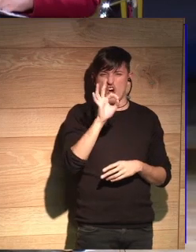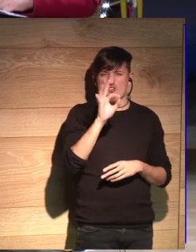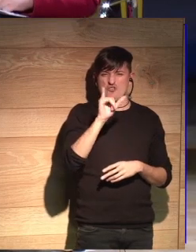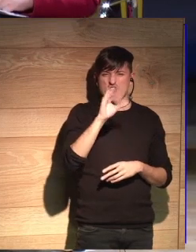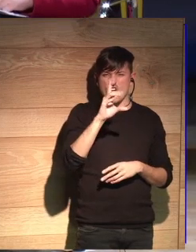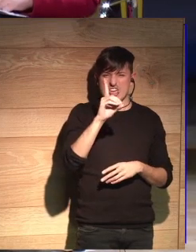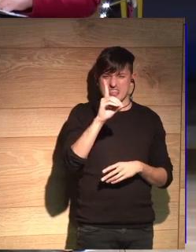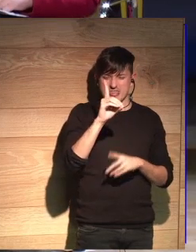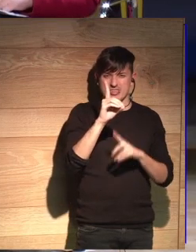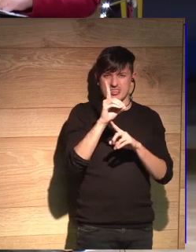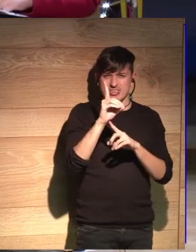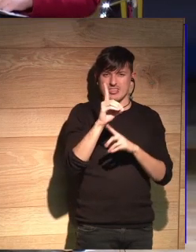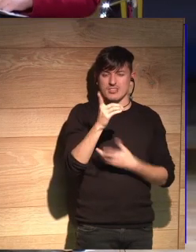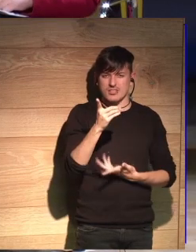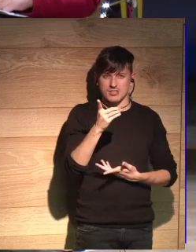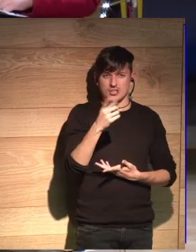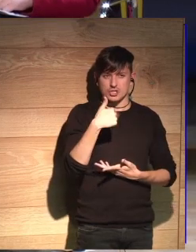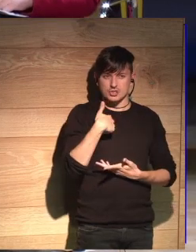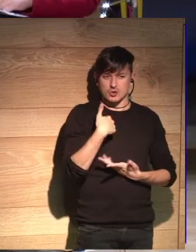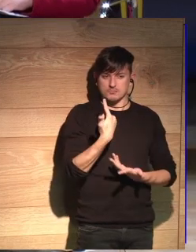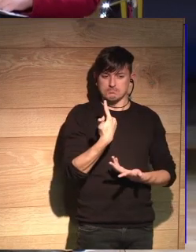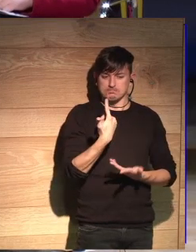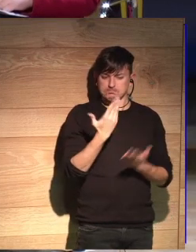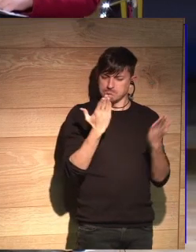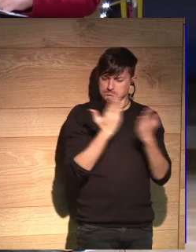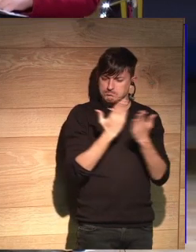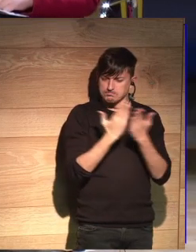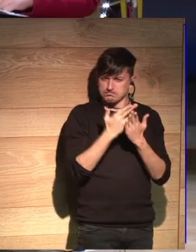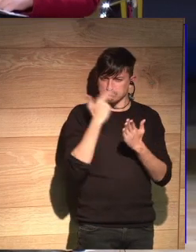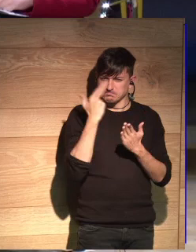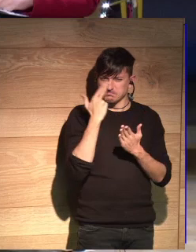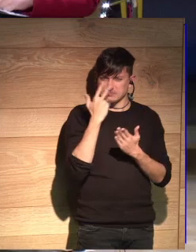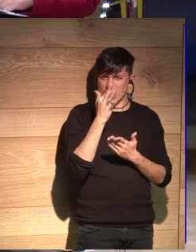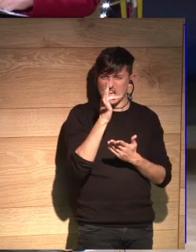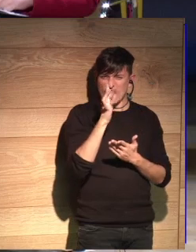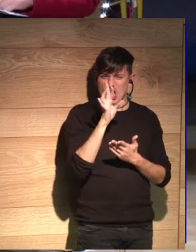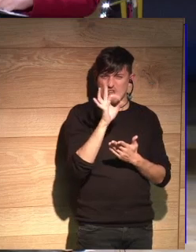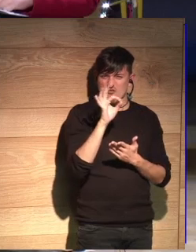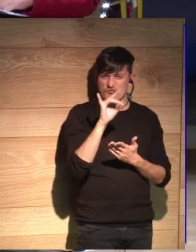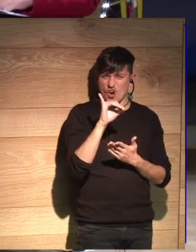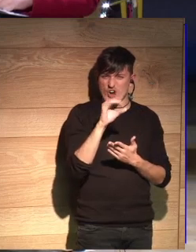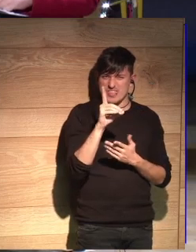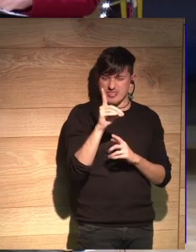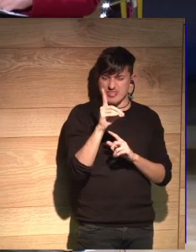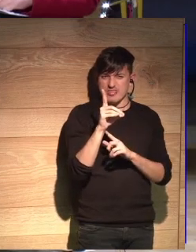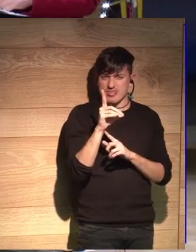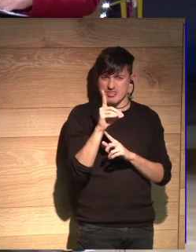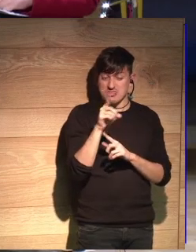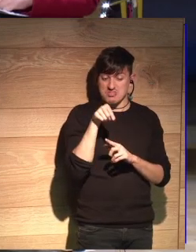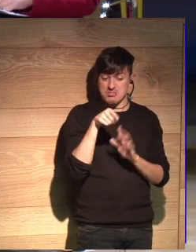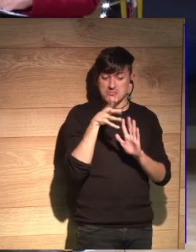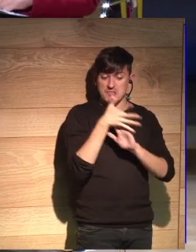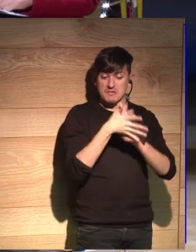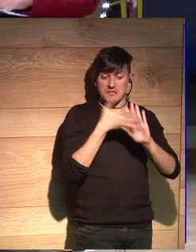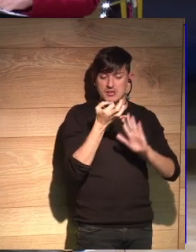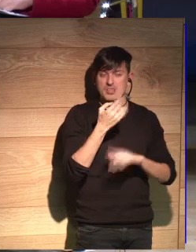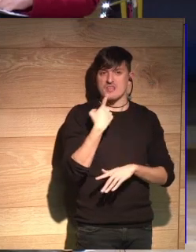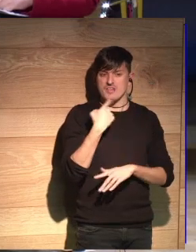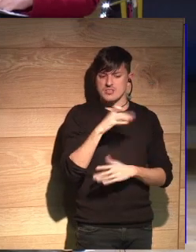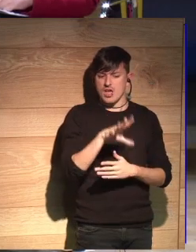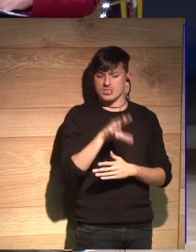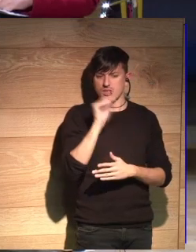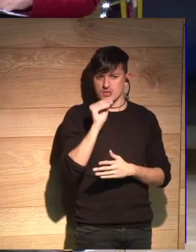something about Freud. I study Freud, and what Freud said mainly, although it's very difficult